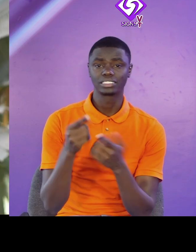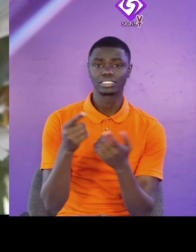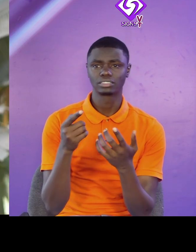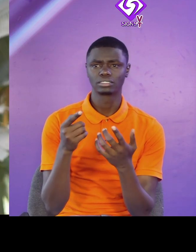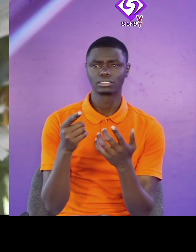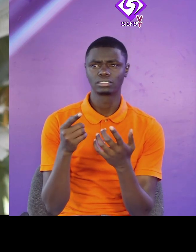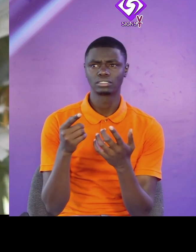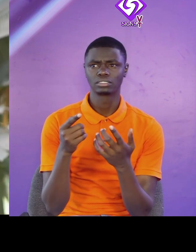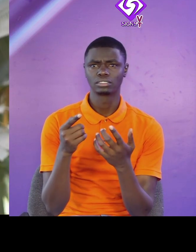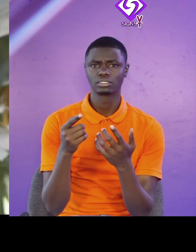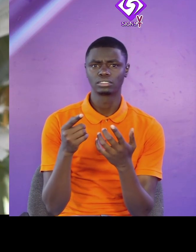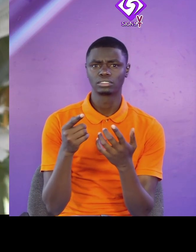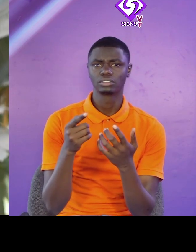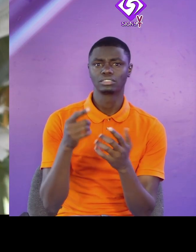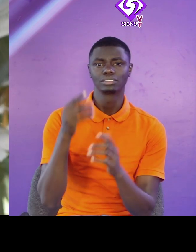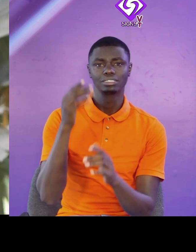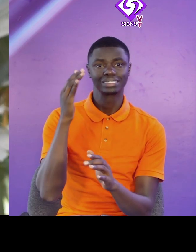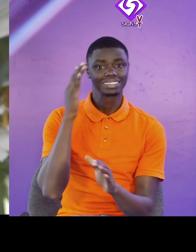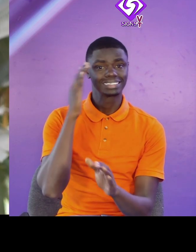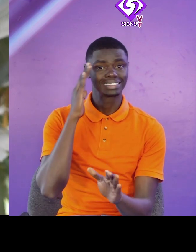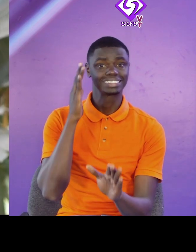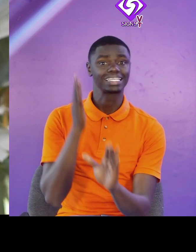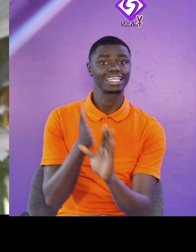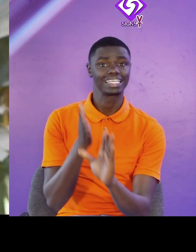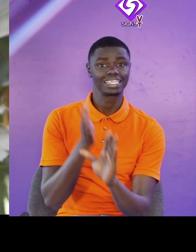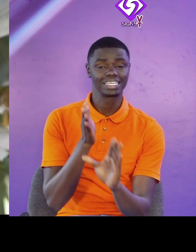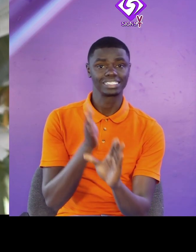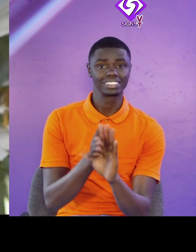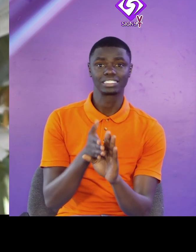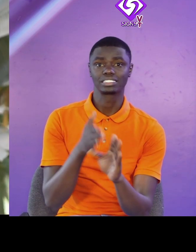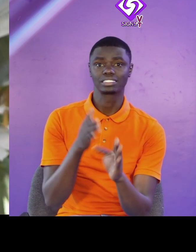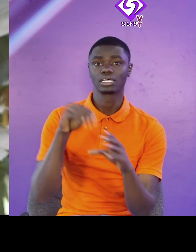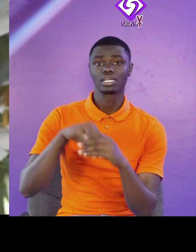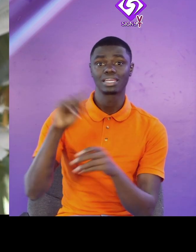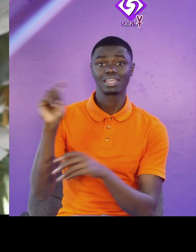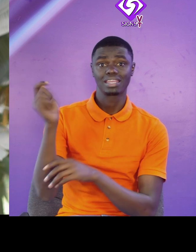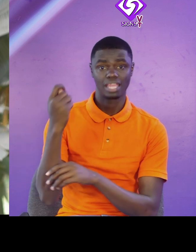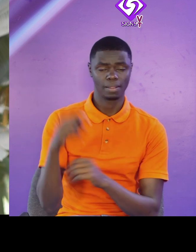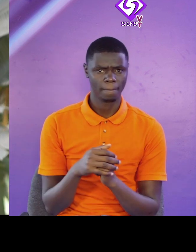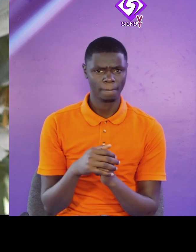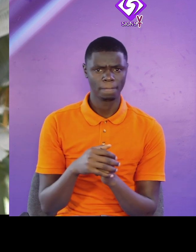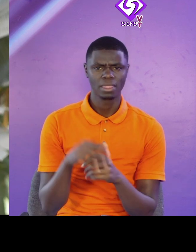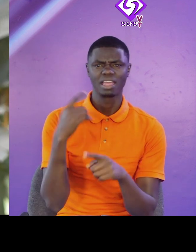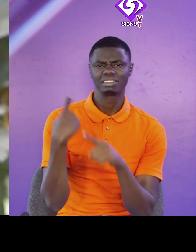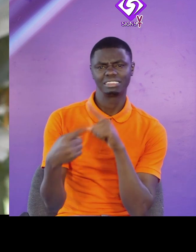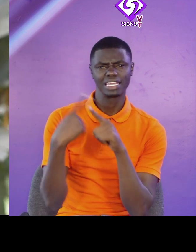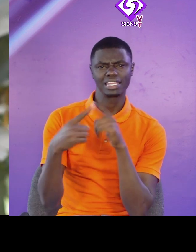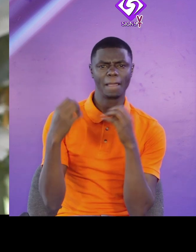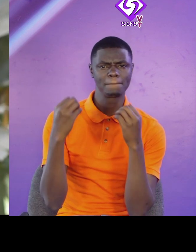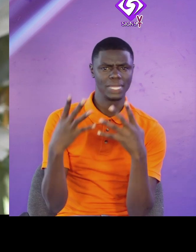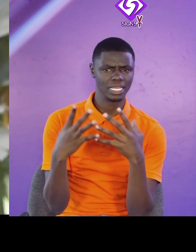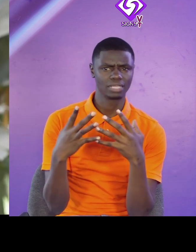they understand as psychiatric nurse here in Kenya. I've had several years of